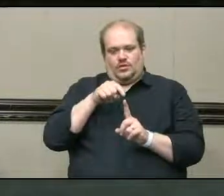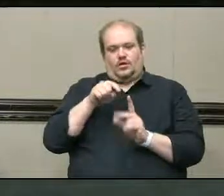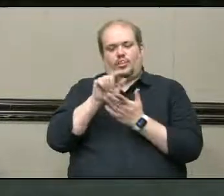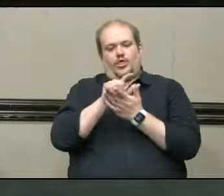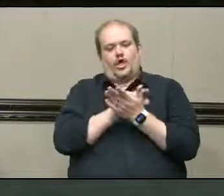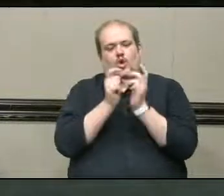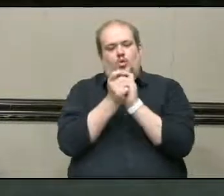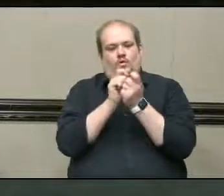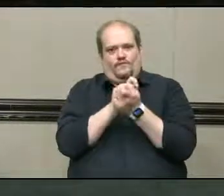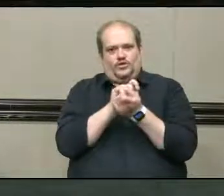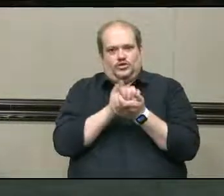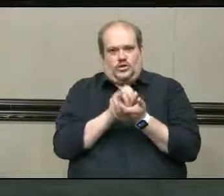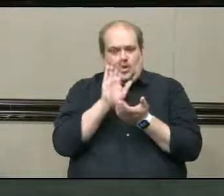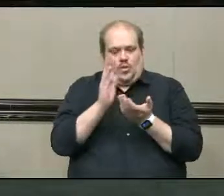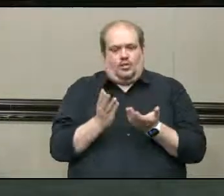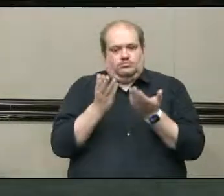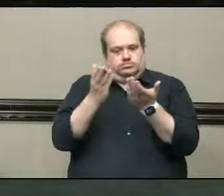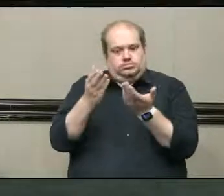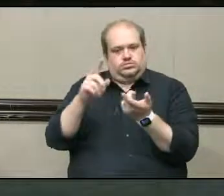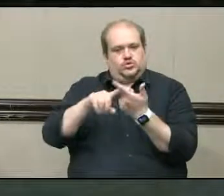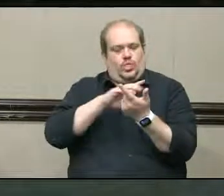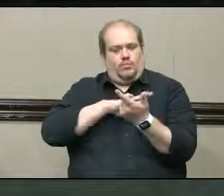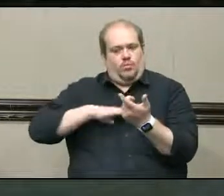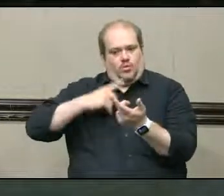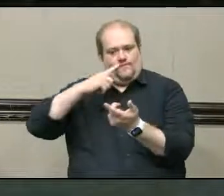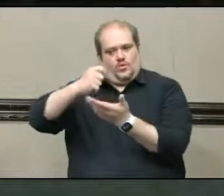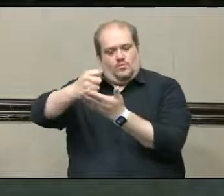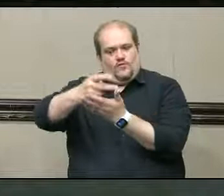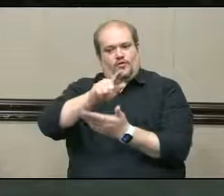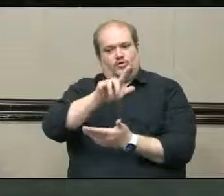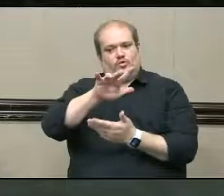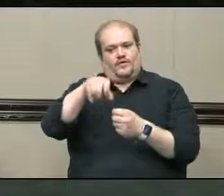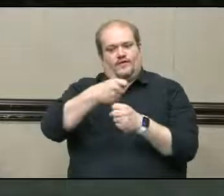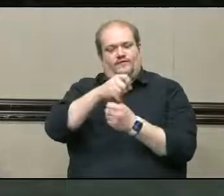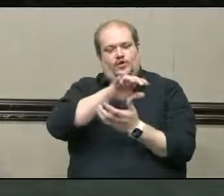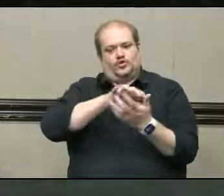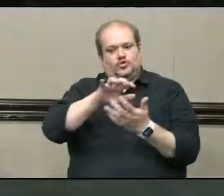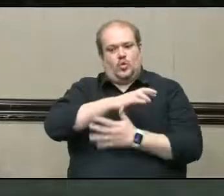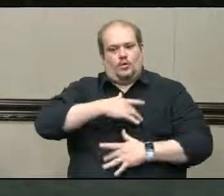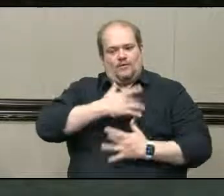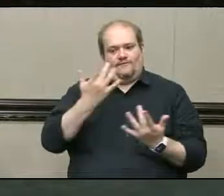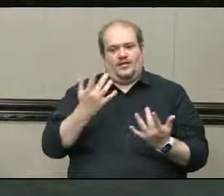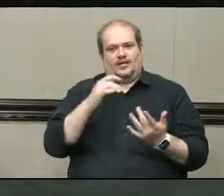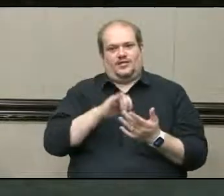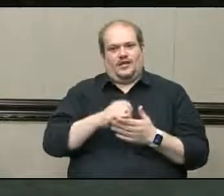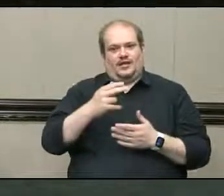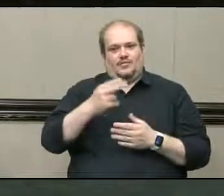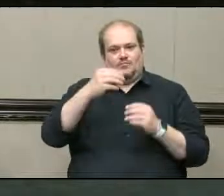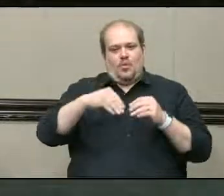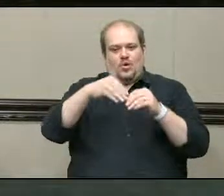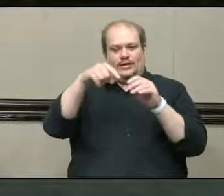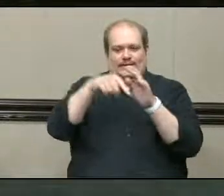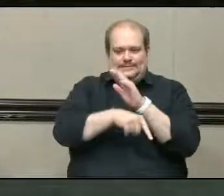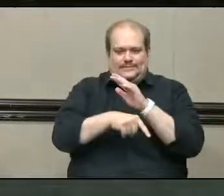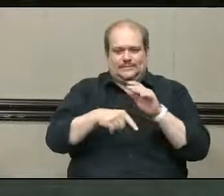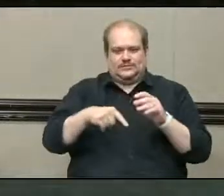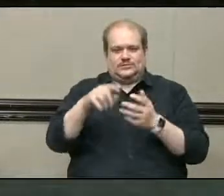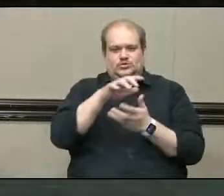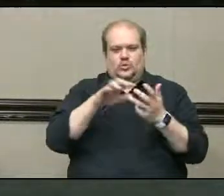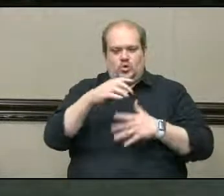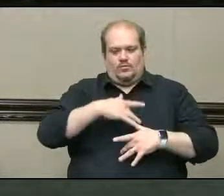code revision that will be going before the board. The 25-year storm event is actually a higher intensity storm